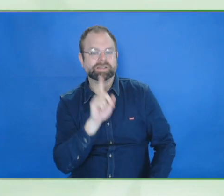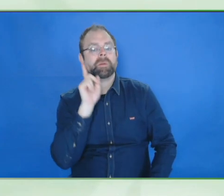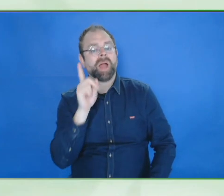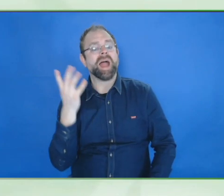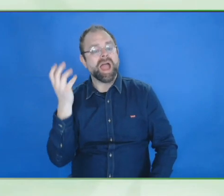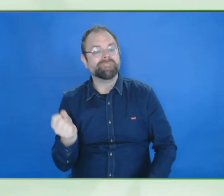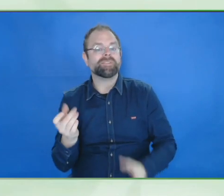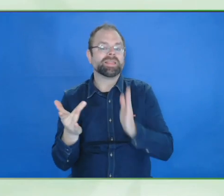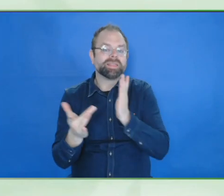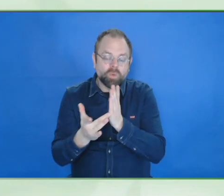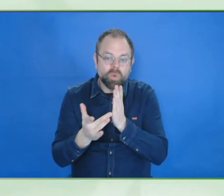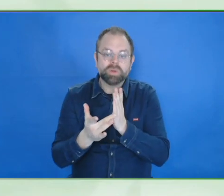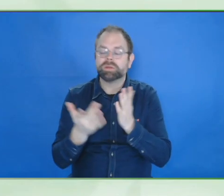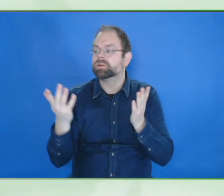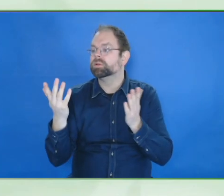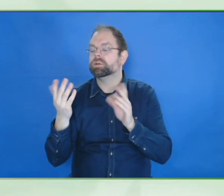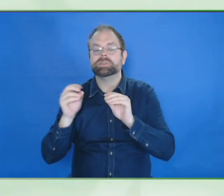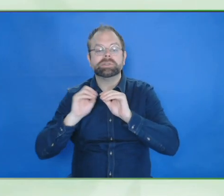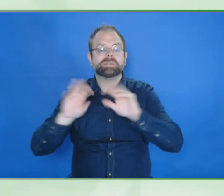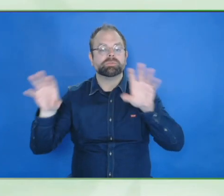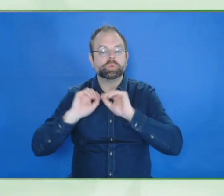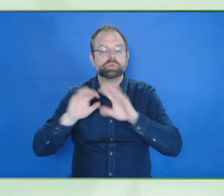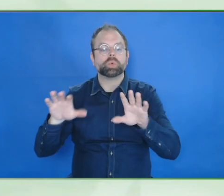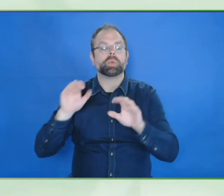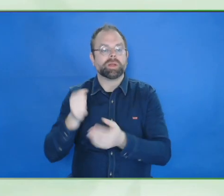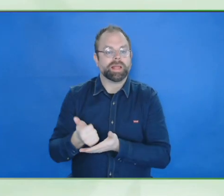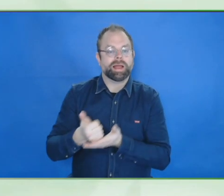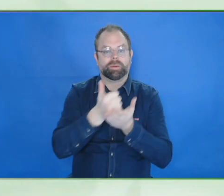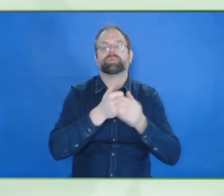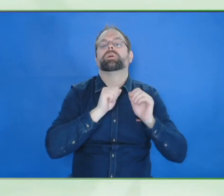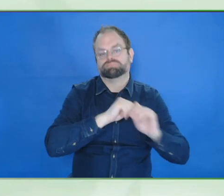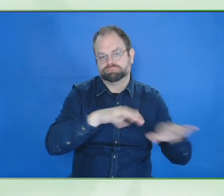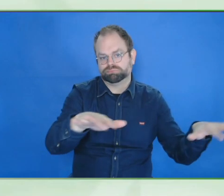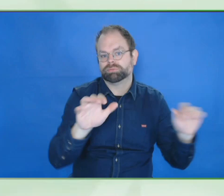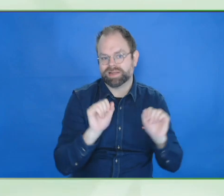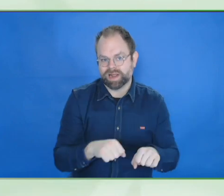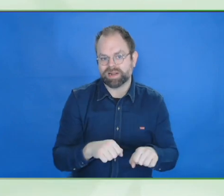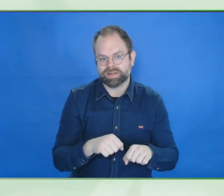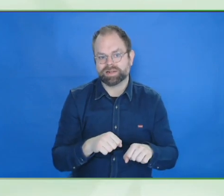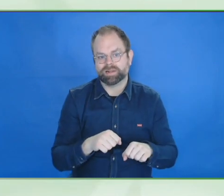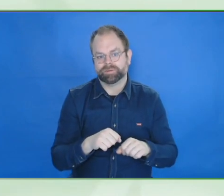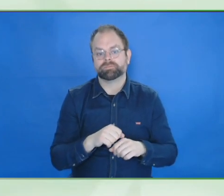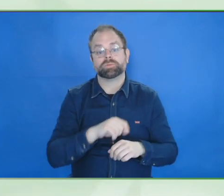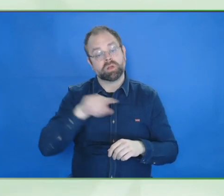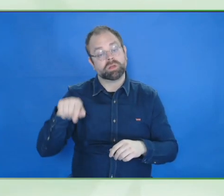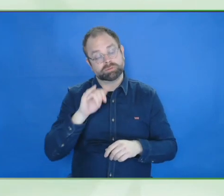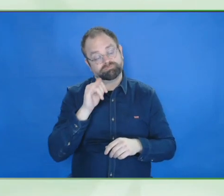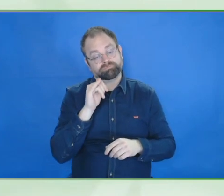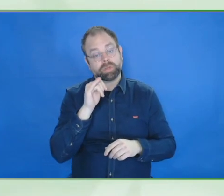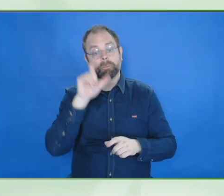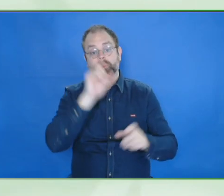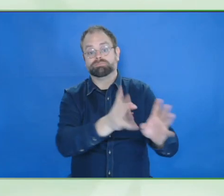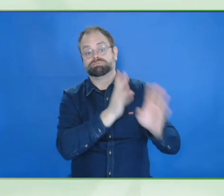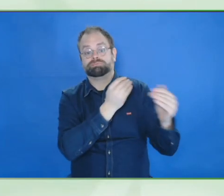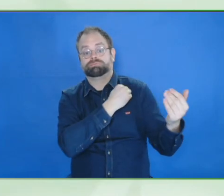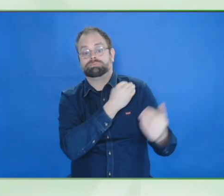have all managed to show a decent amount of traction as well in terms of the growth, and we believe that sort of sets the tone of the